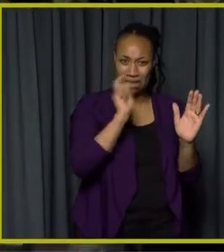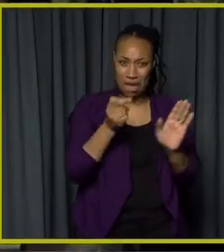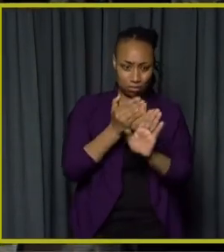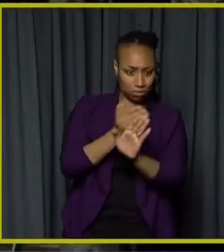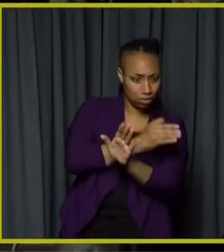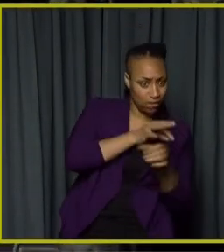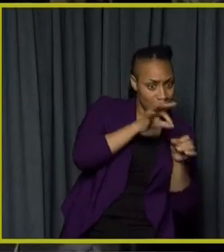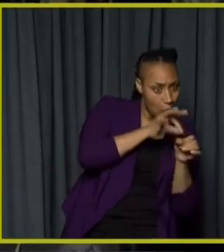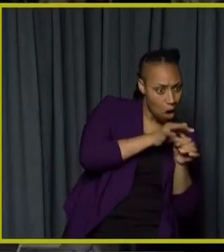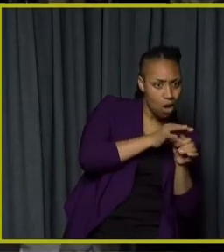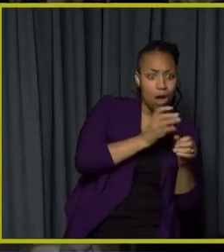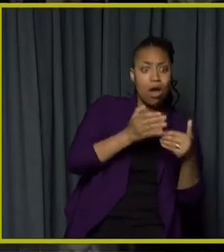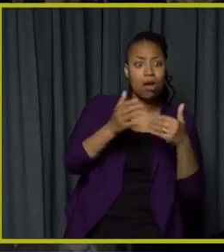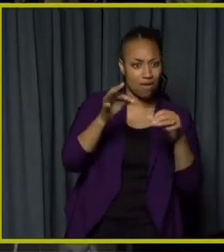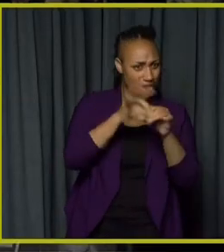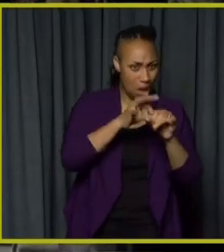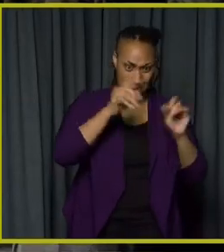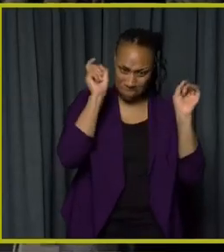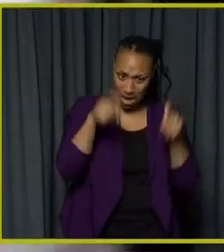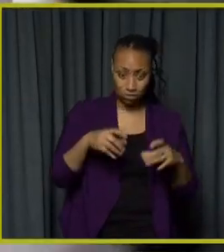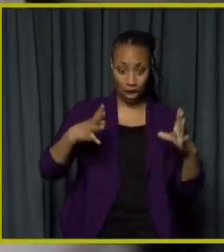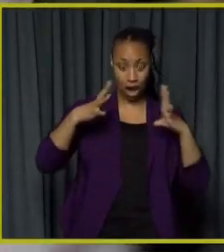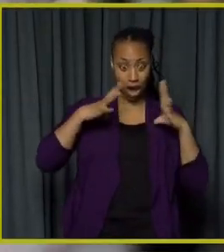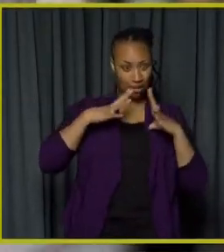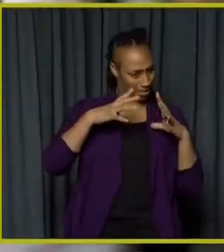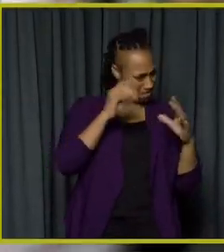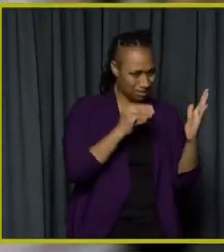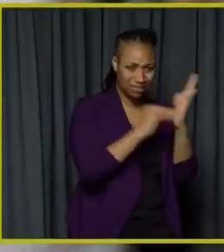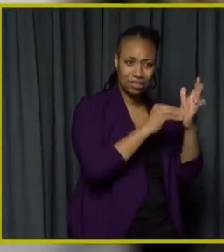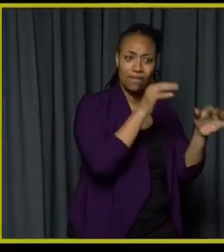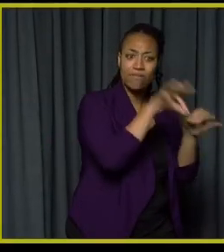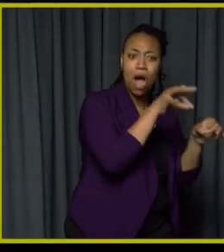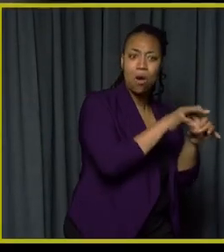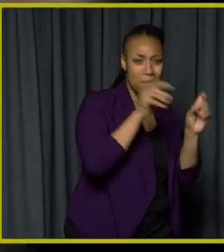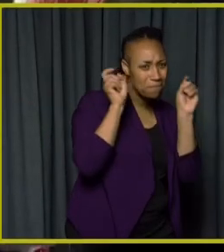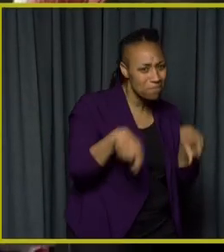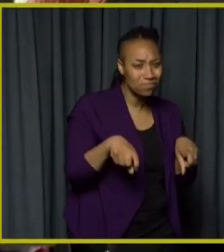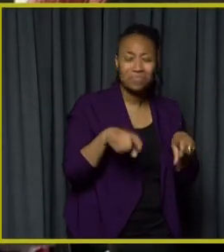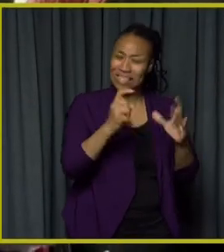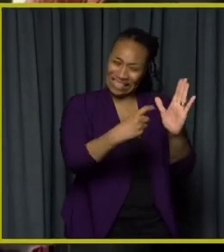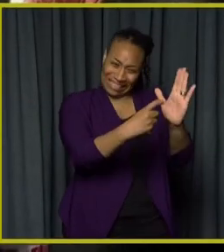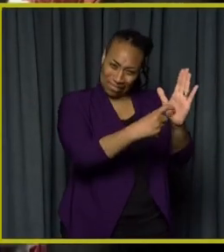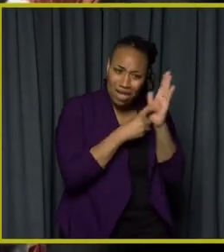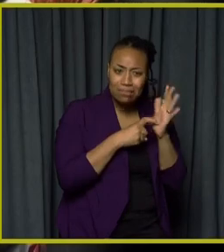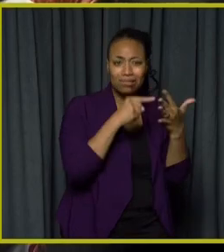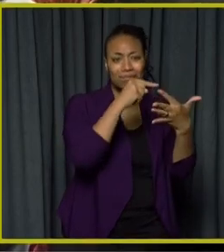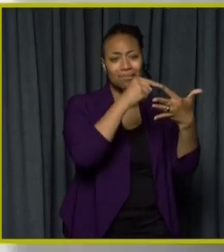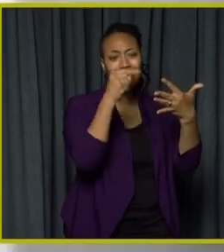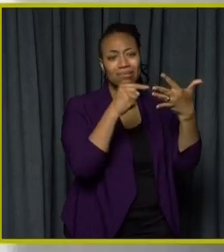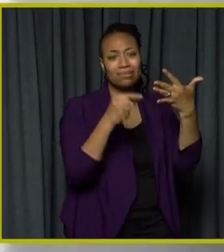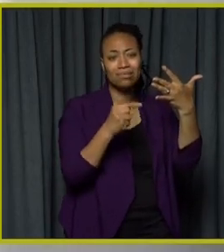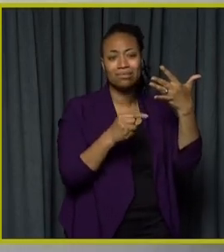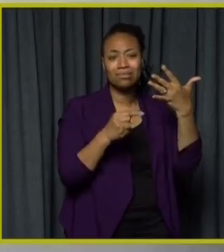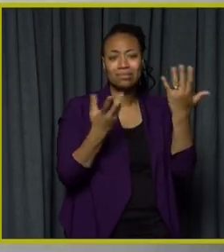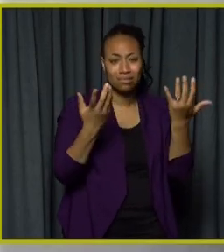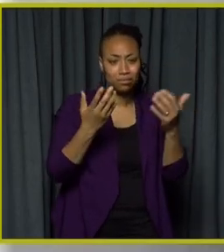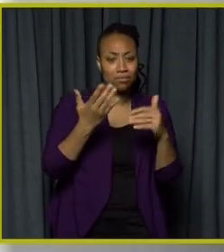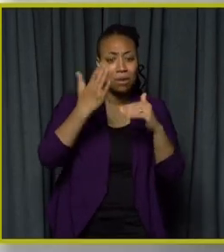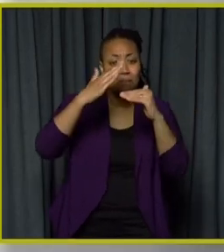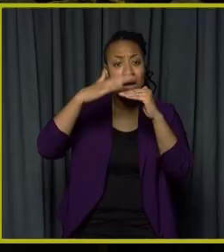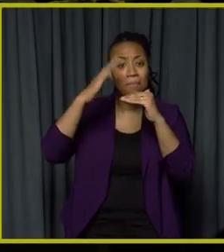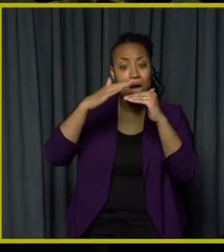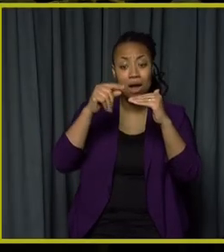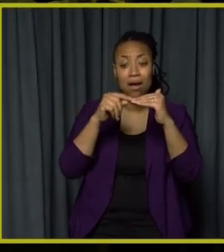We demand a reversal of state laws that prevent municipalities from raising minimum